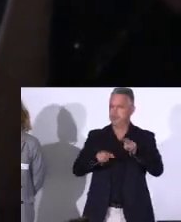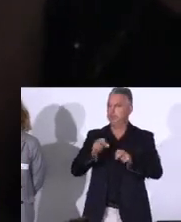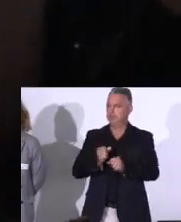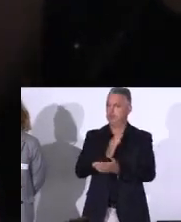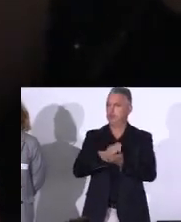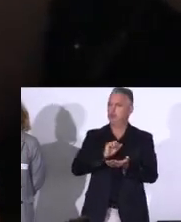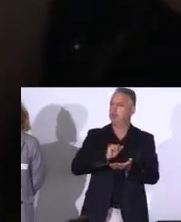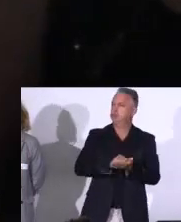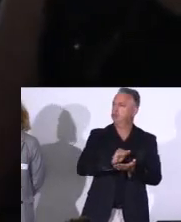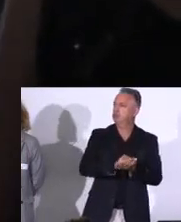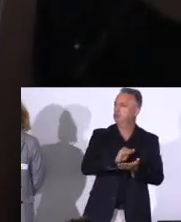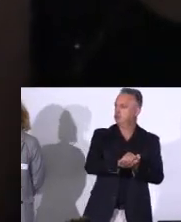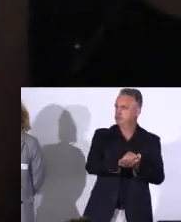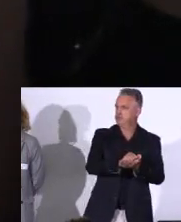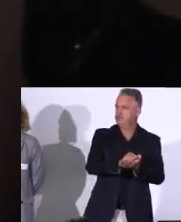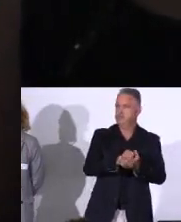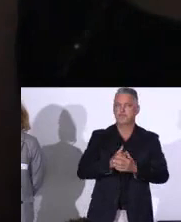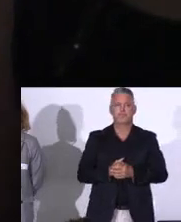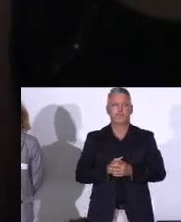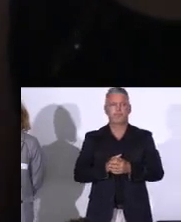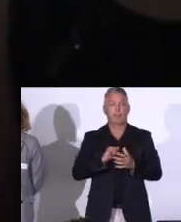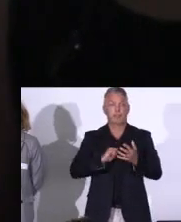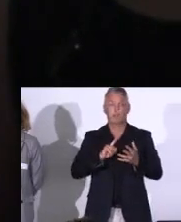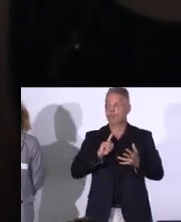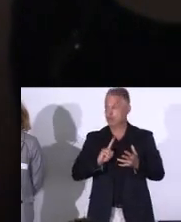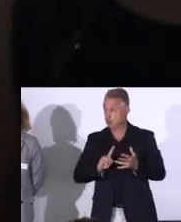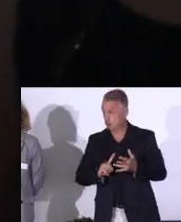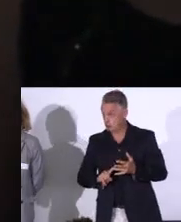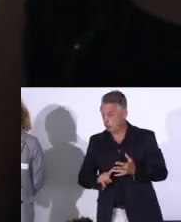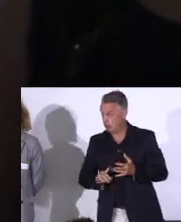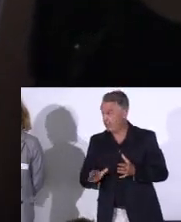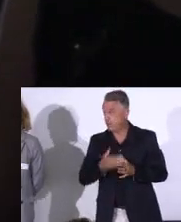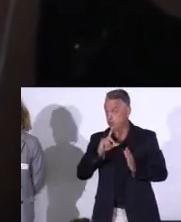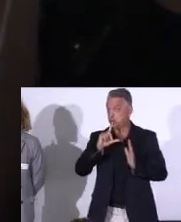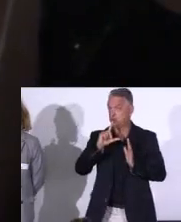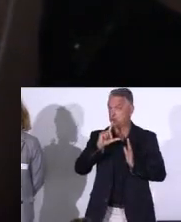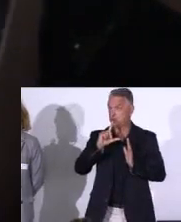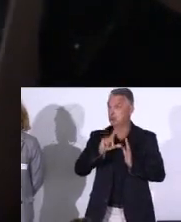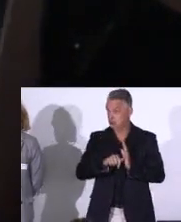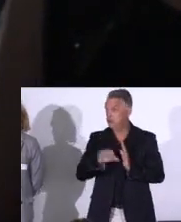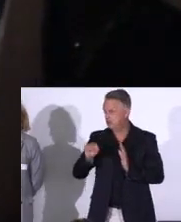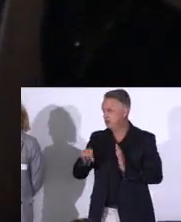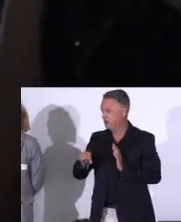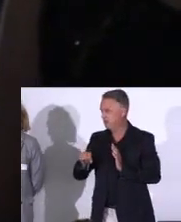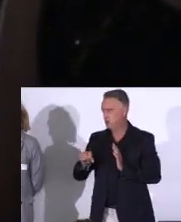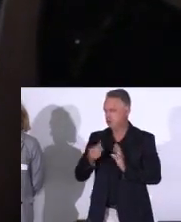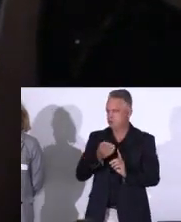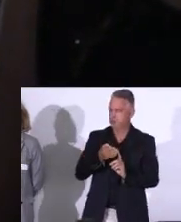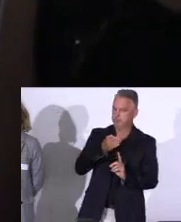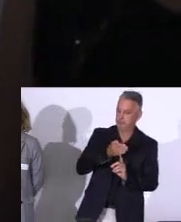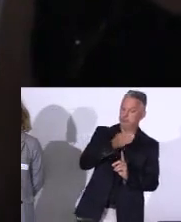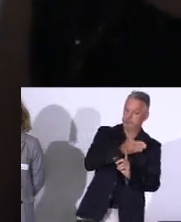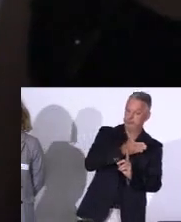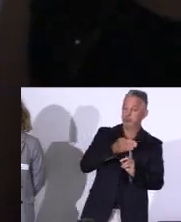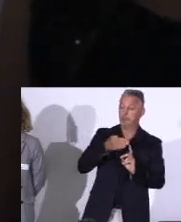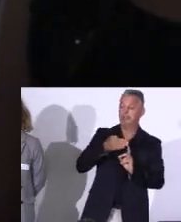inclusion and what they want to achieve. So for the first time, as part of the first 2 years of funding,